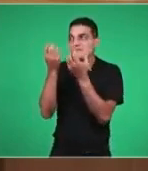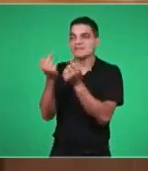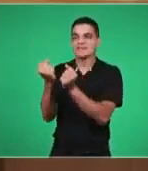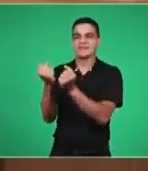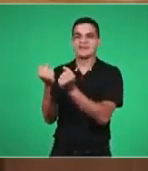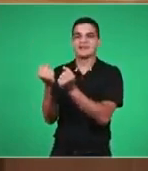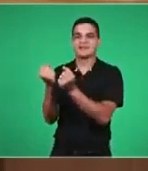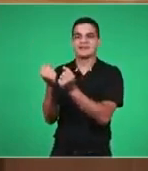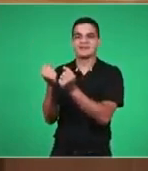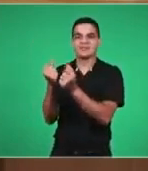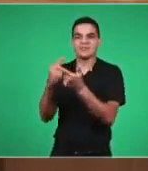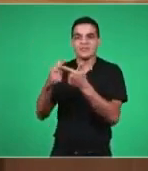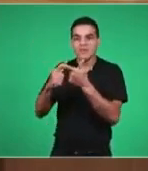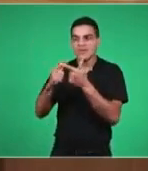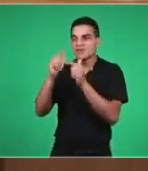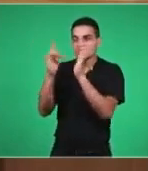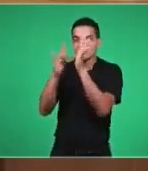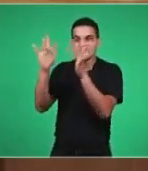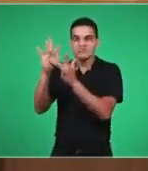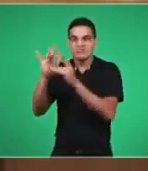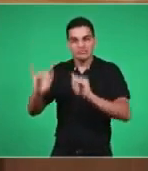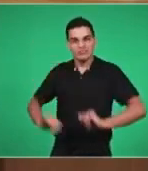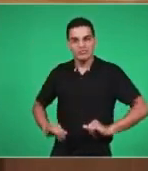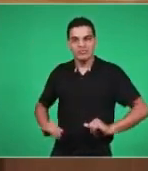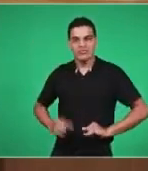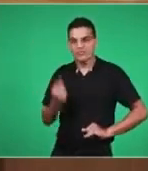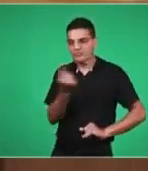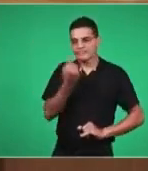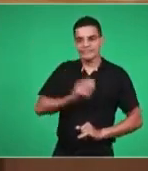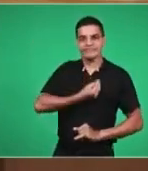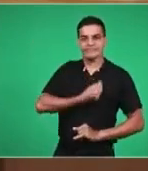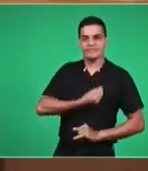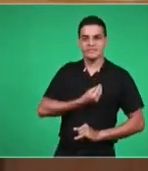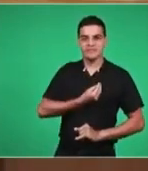You have to give your body to Christ and let